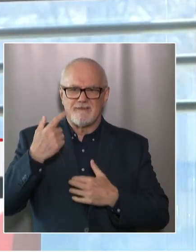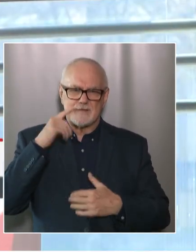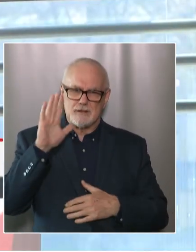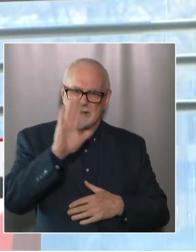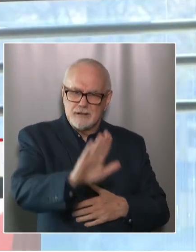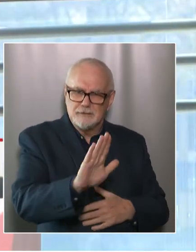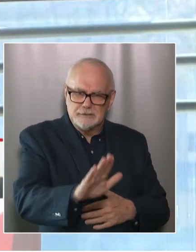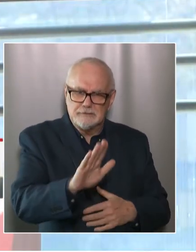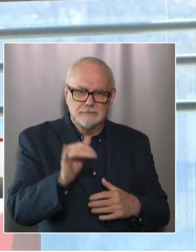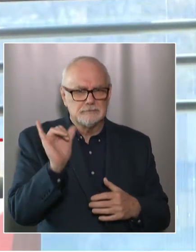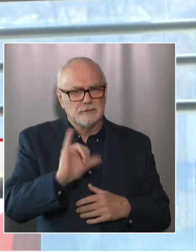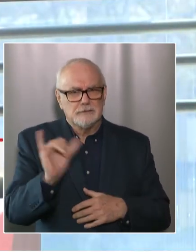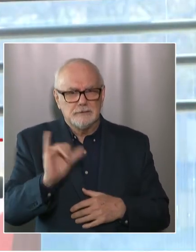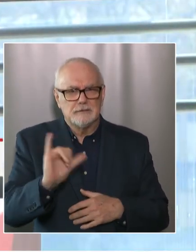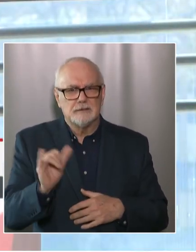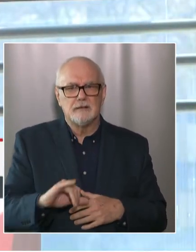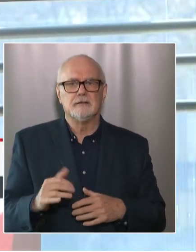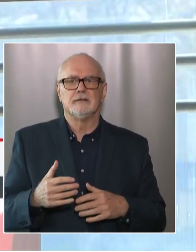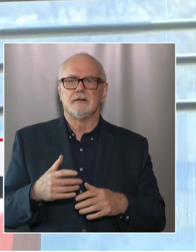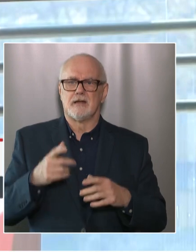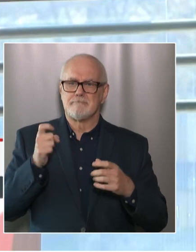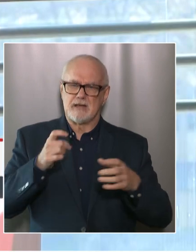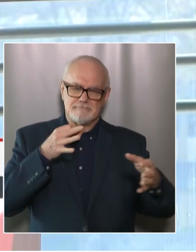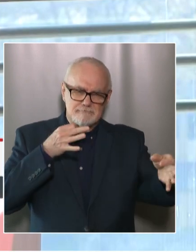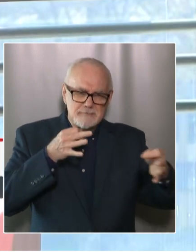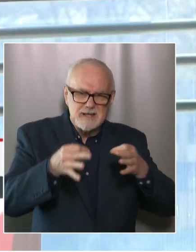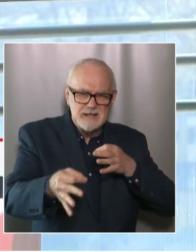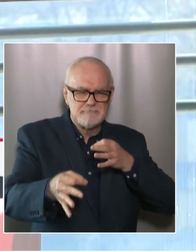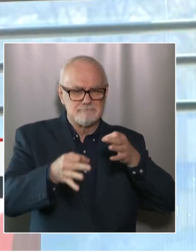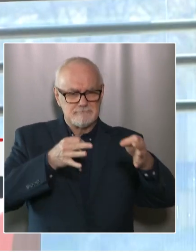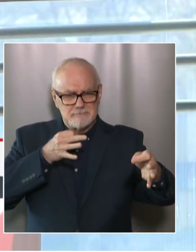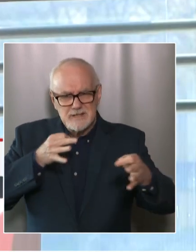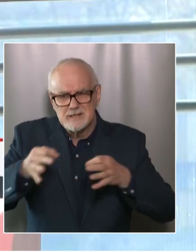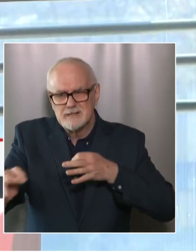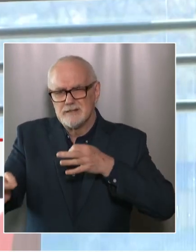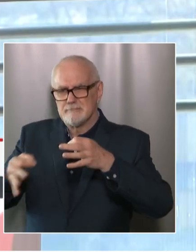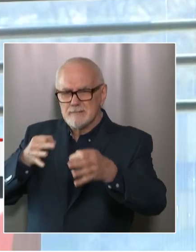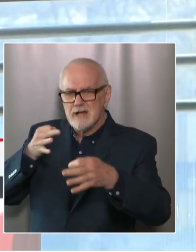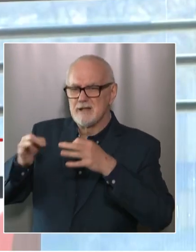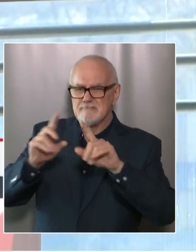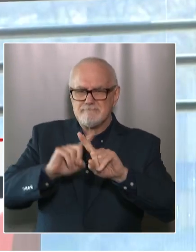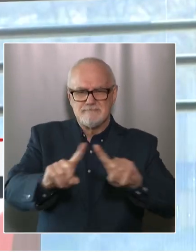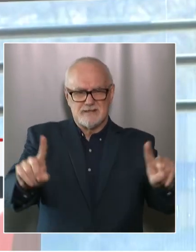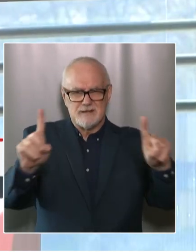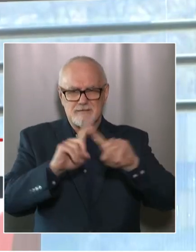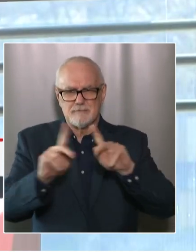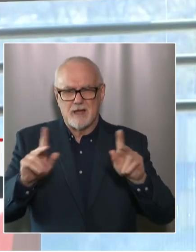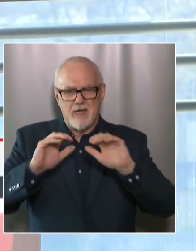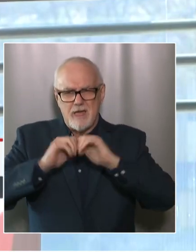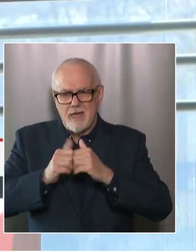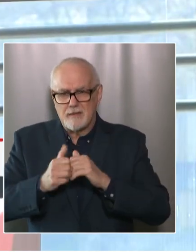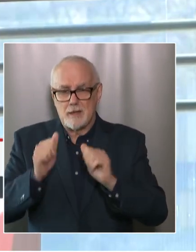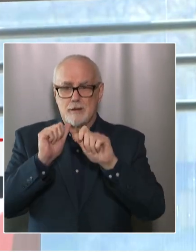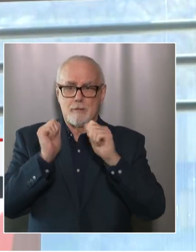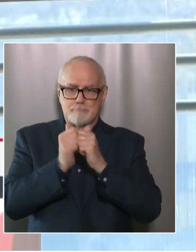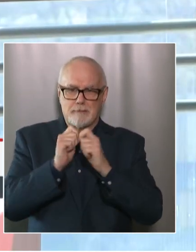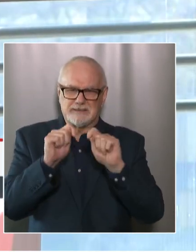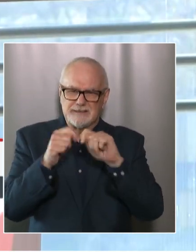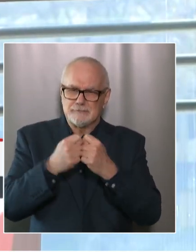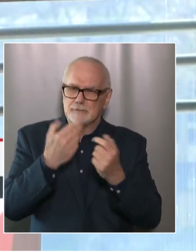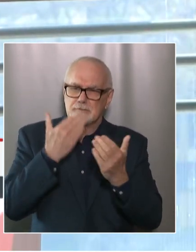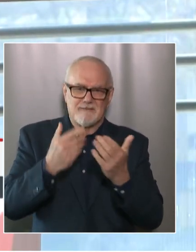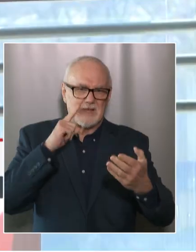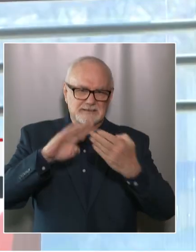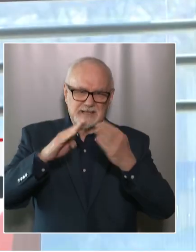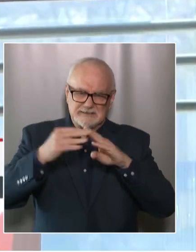why a big investment, like investing in a professional sports team, is good for the city, good for their